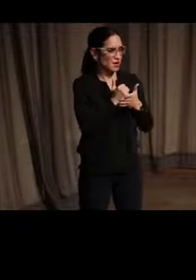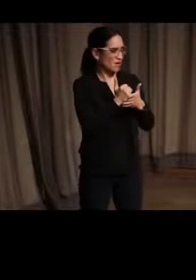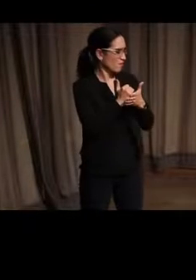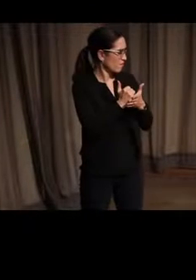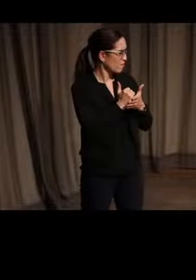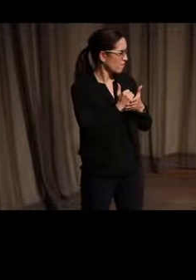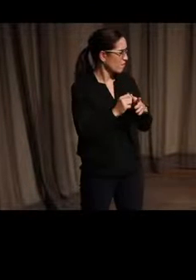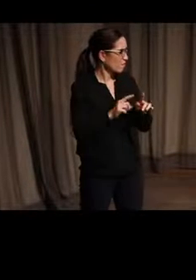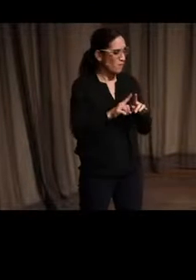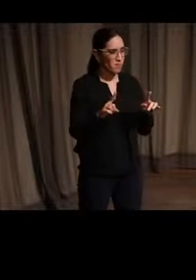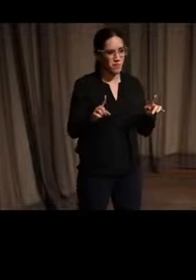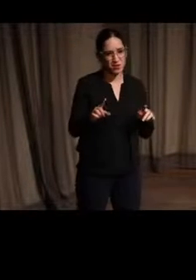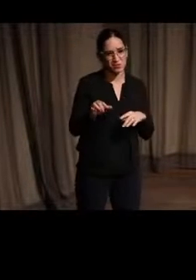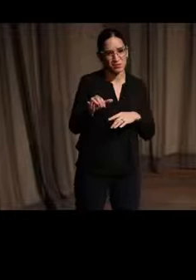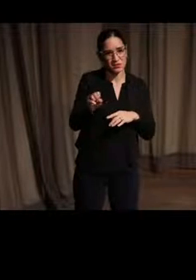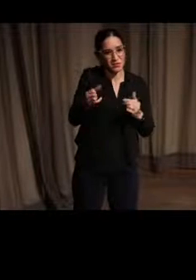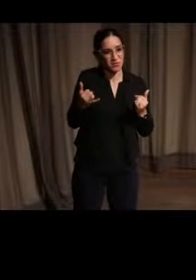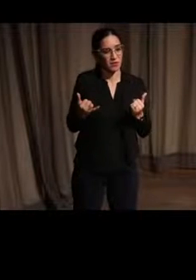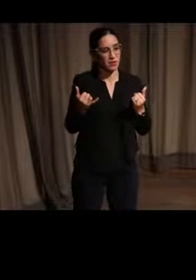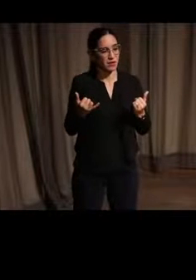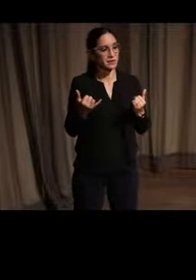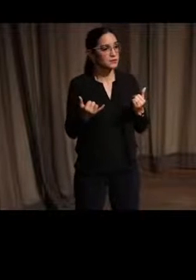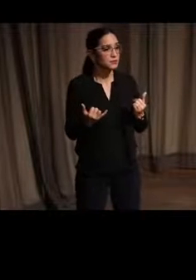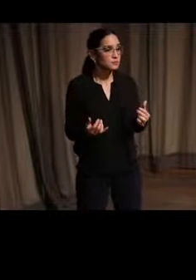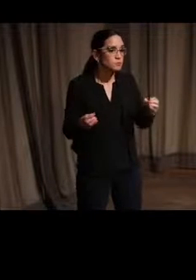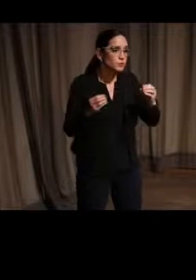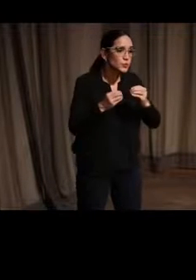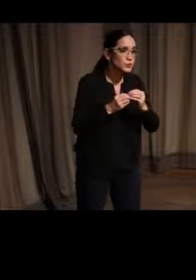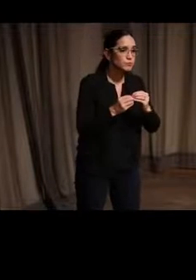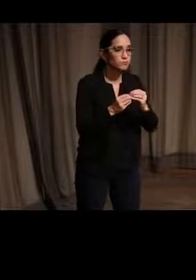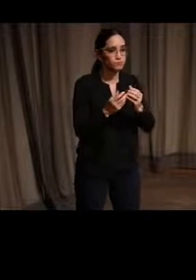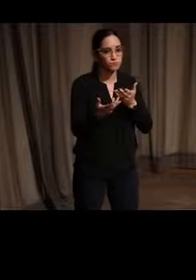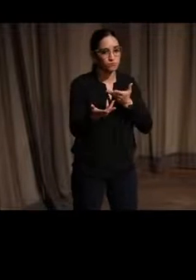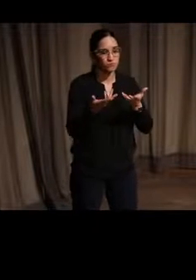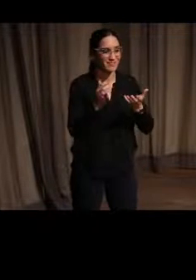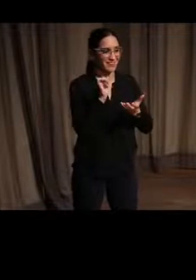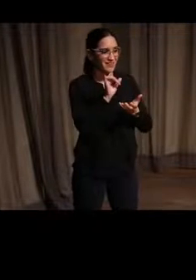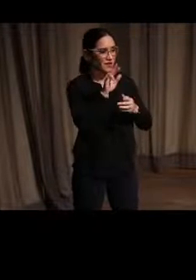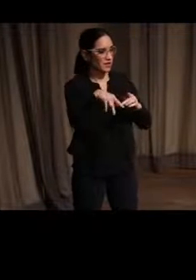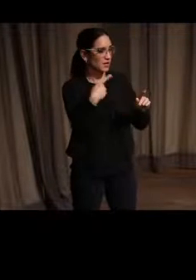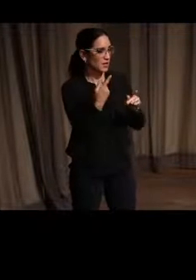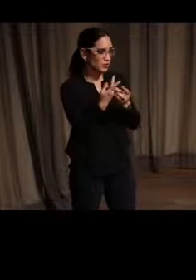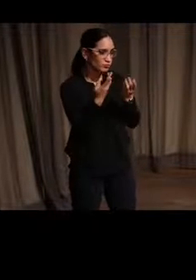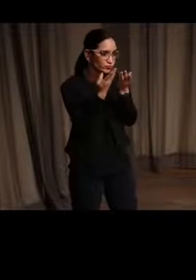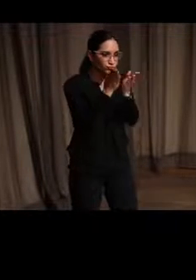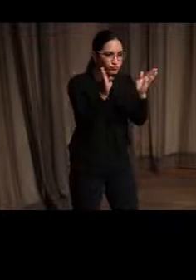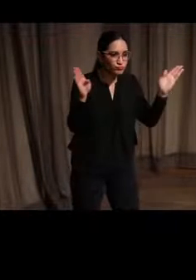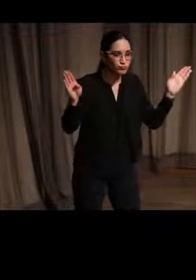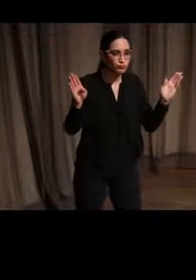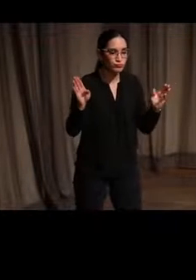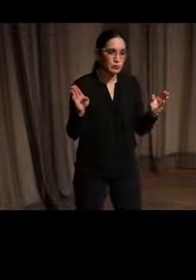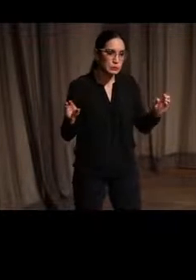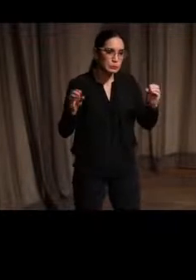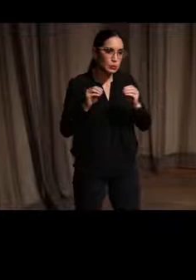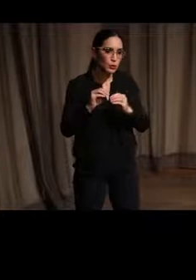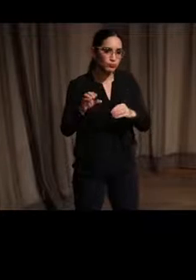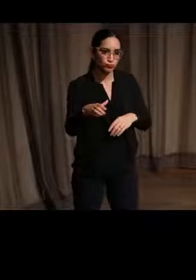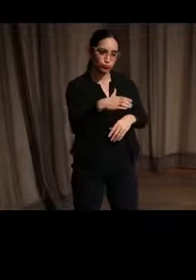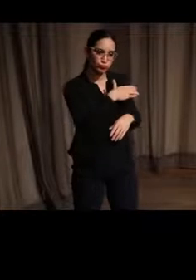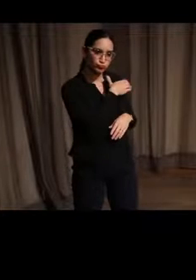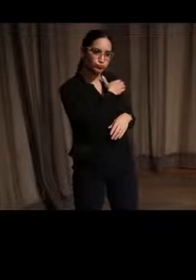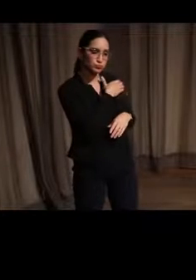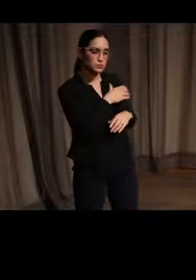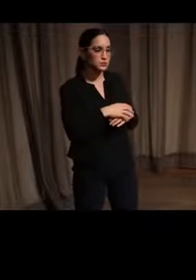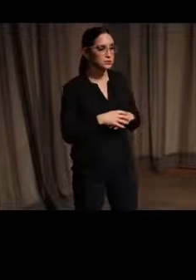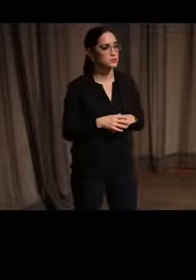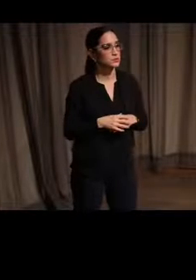Yeah. But yeah, I think that we're now talking about more like these things a little bit more openly, more empoweringly. I also think we should